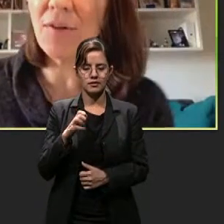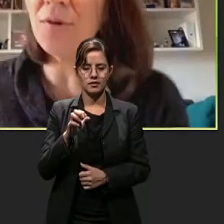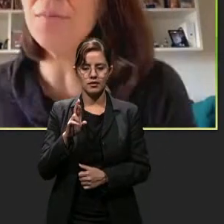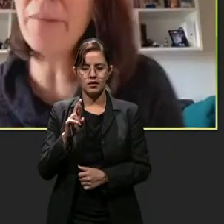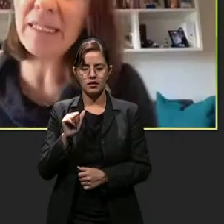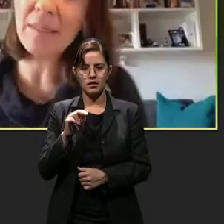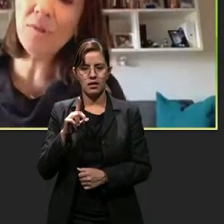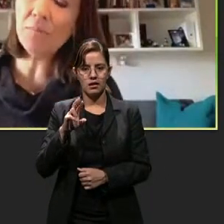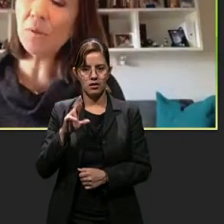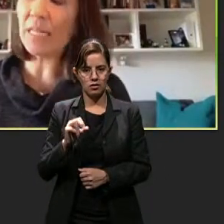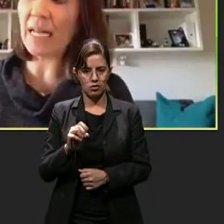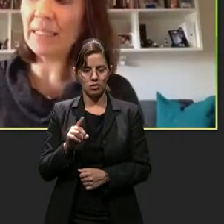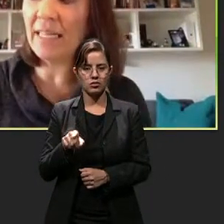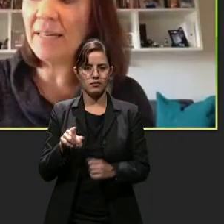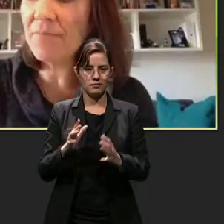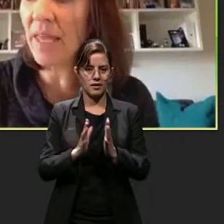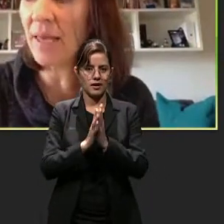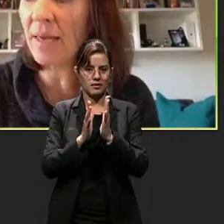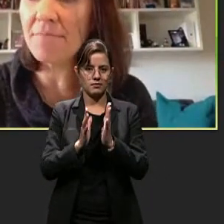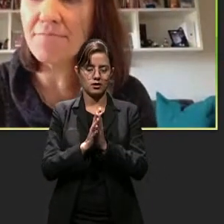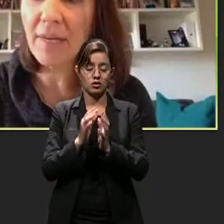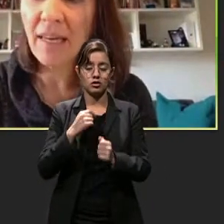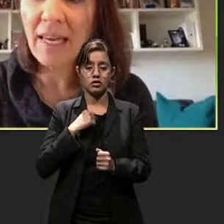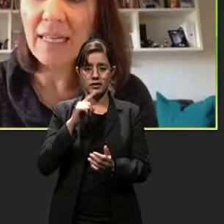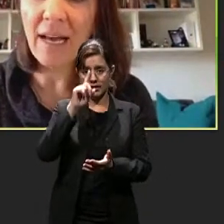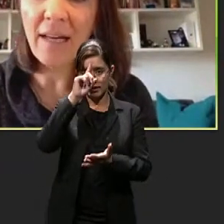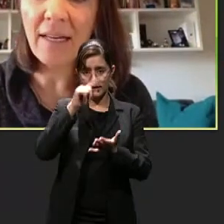very much for your intervention, Gerardo.